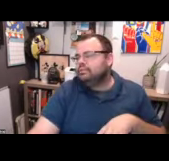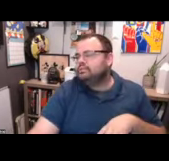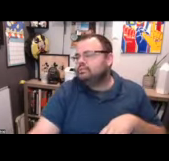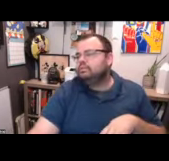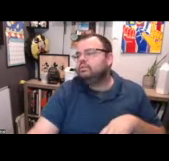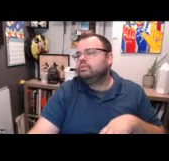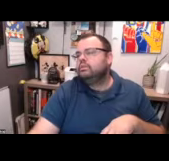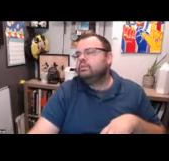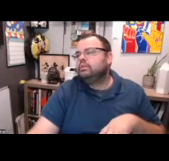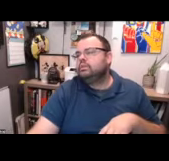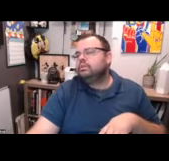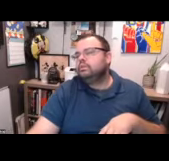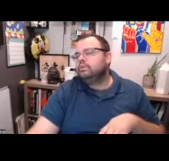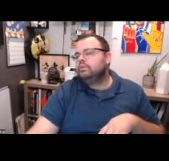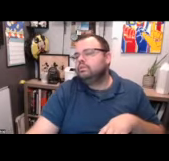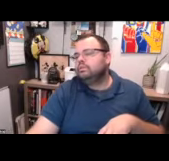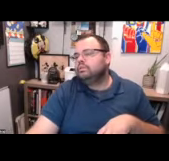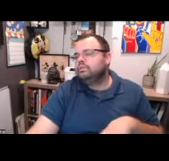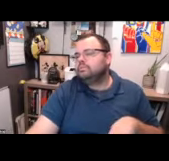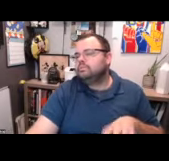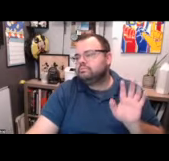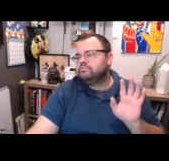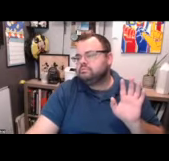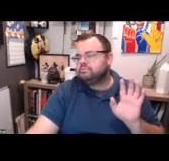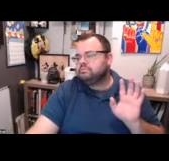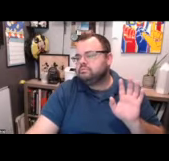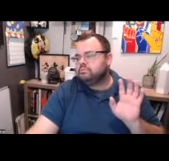things like that a lot.